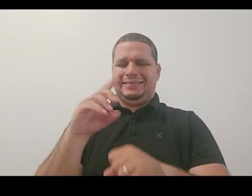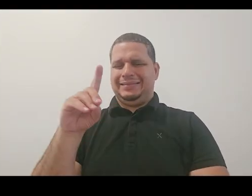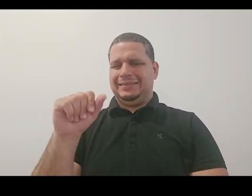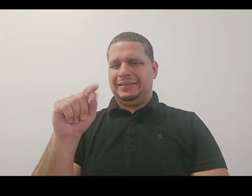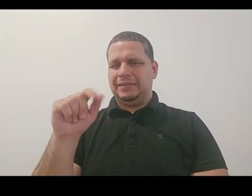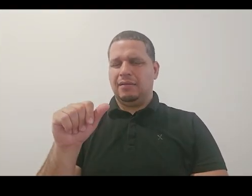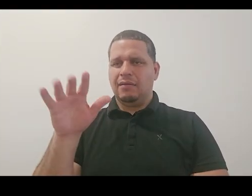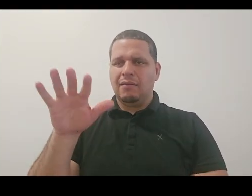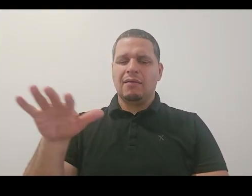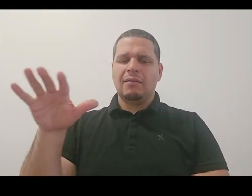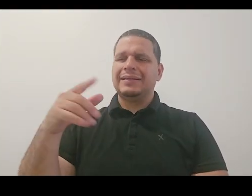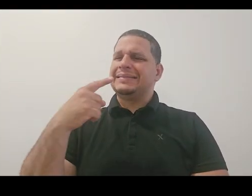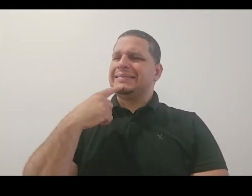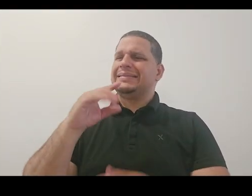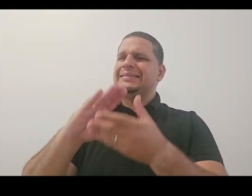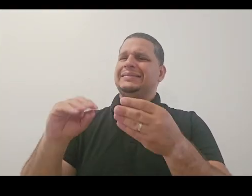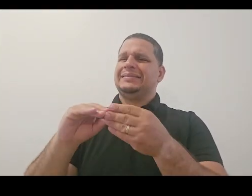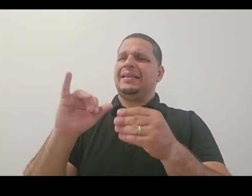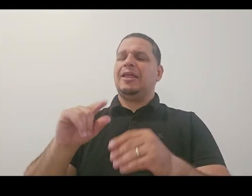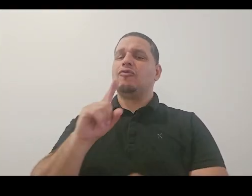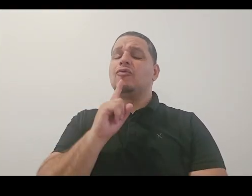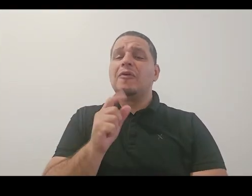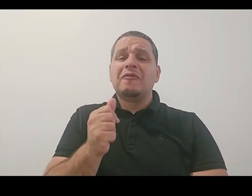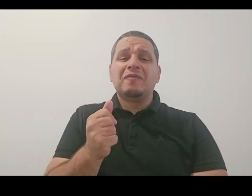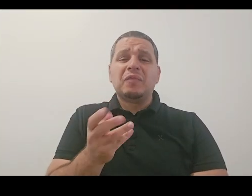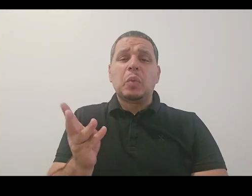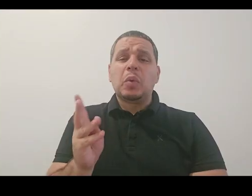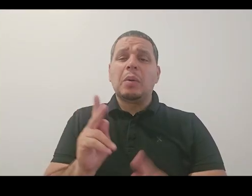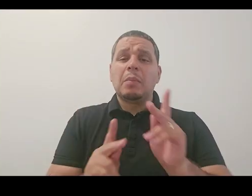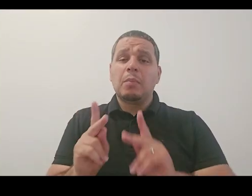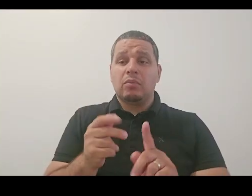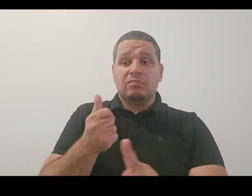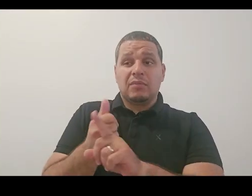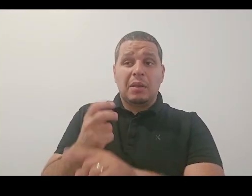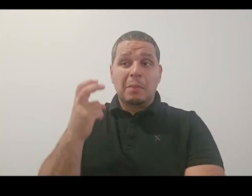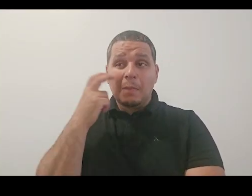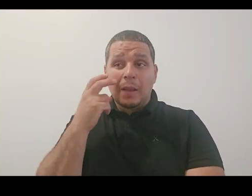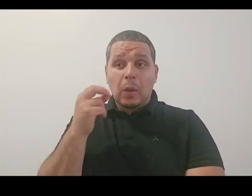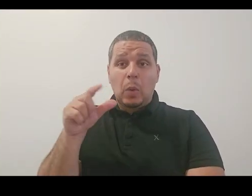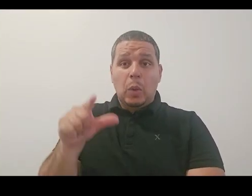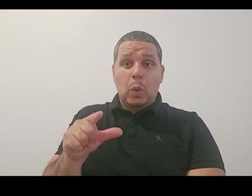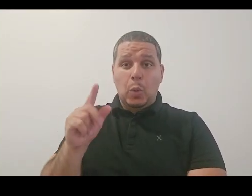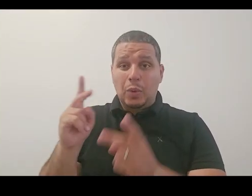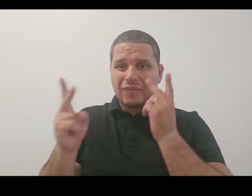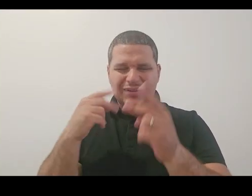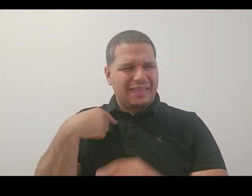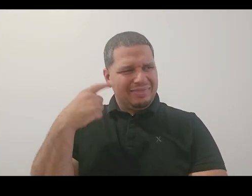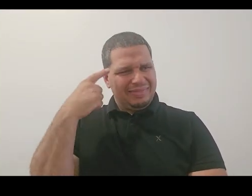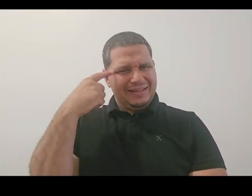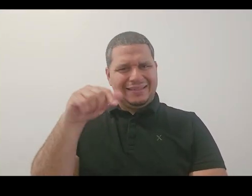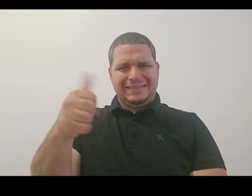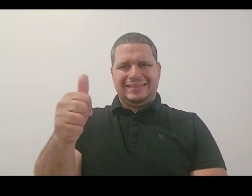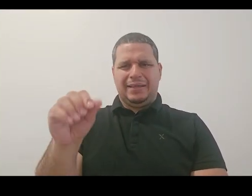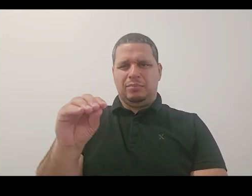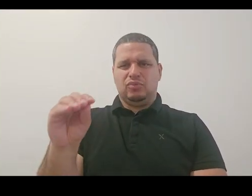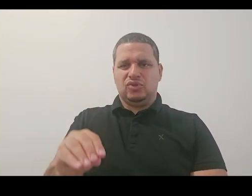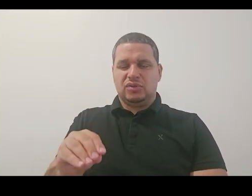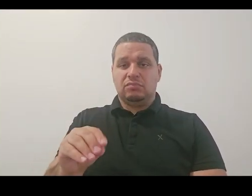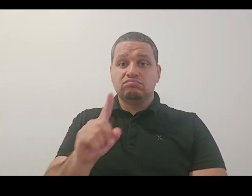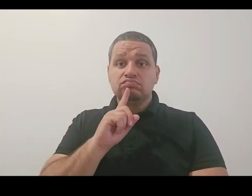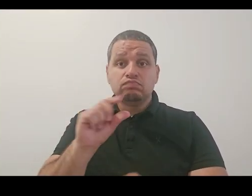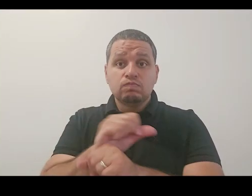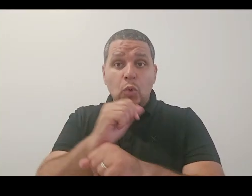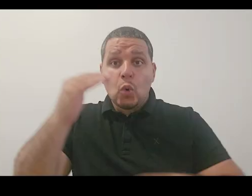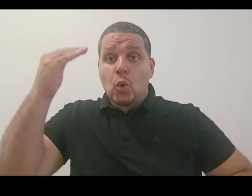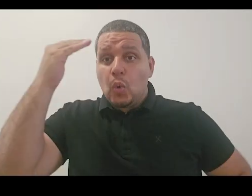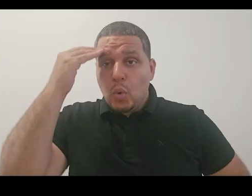that say that very few people who are blind or low vision, I think it's around 10%, actually know Braille,